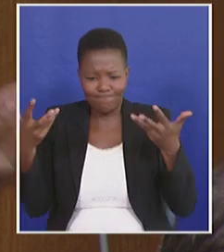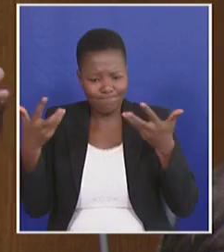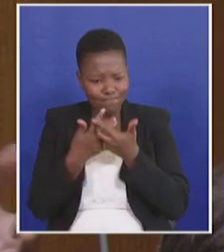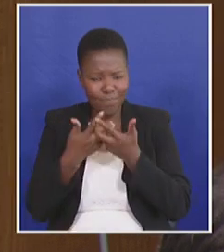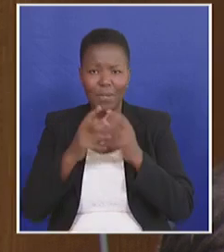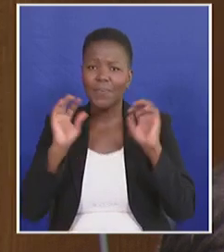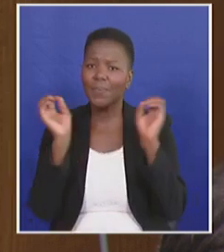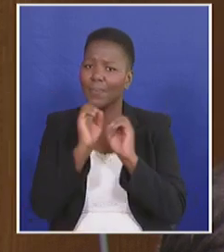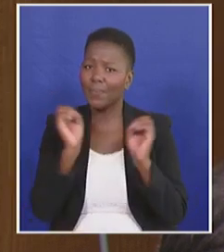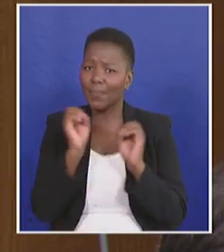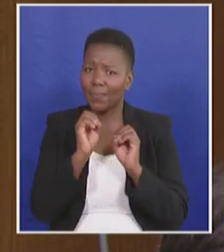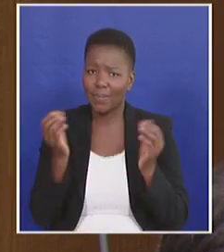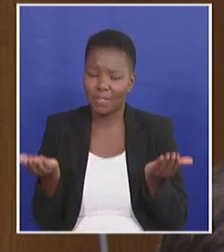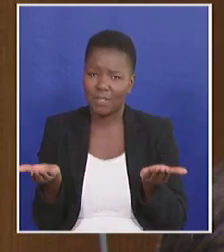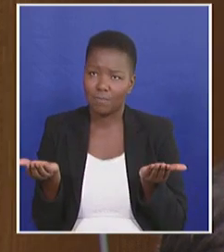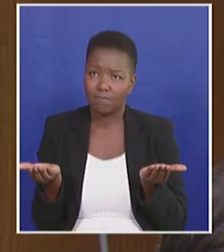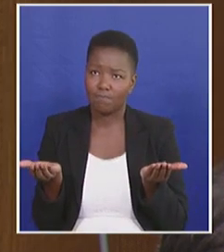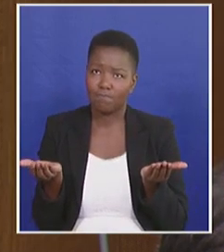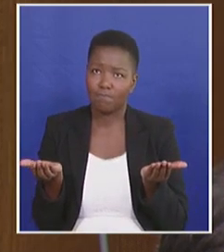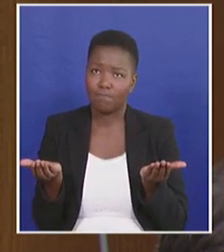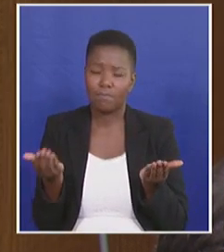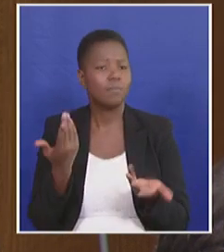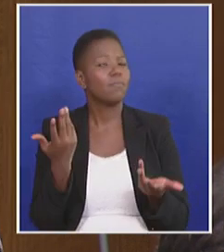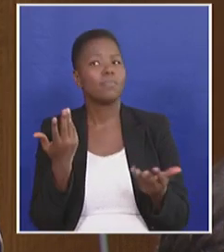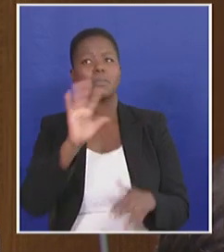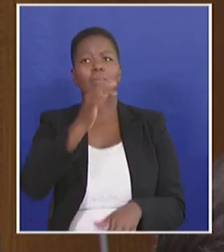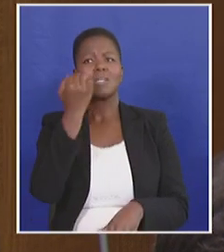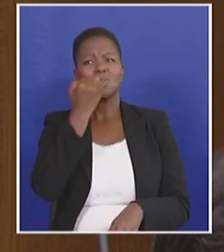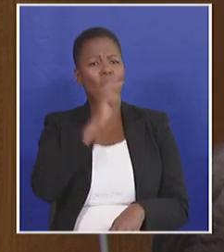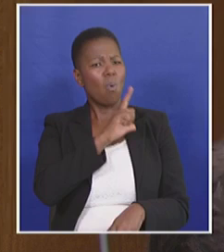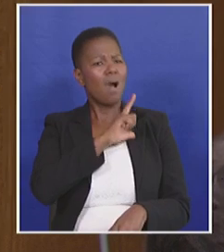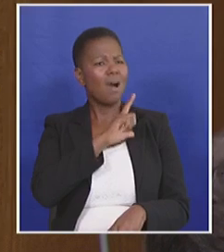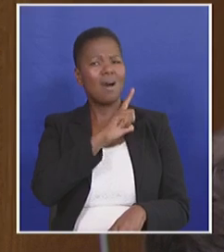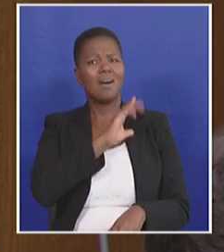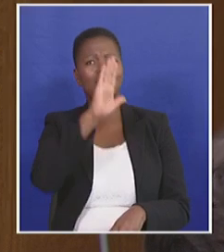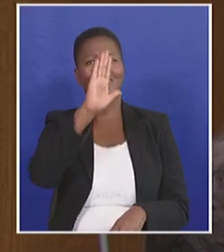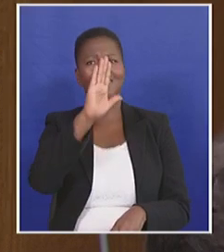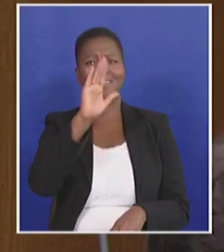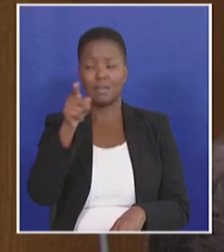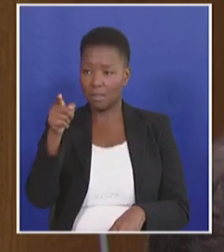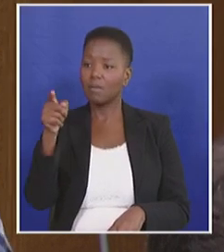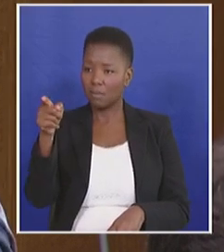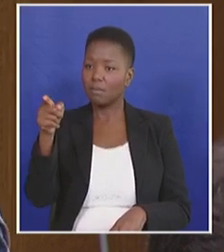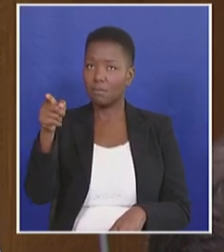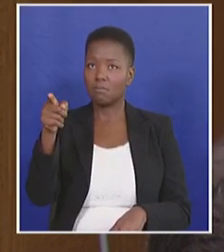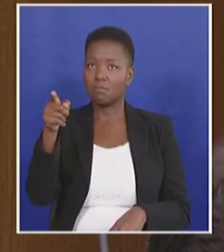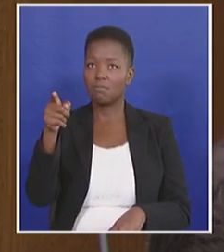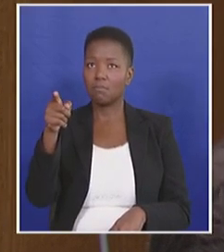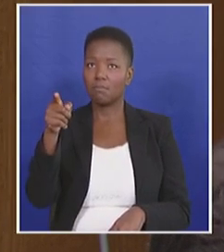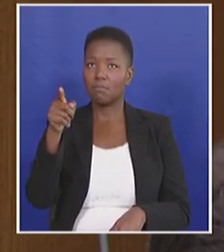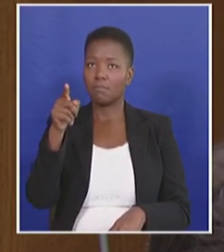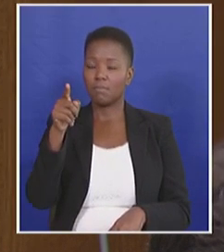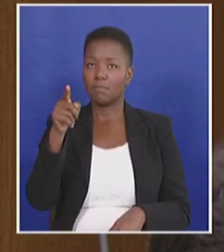with cases referring. Order, honorable members, order, Department, please. I withdraw you guys. Allow the him to-